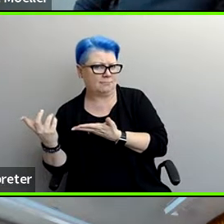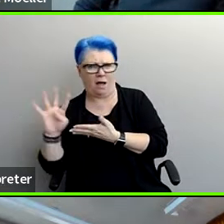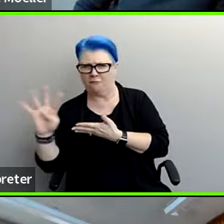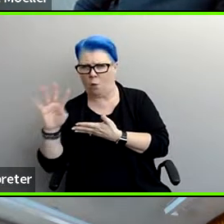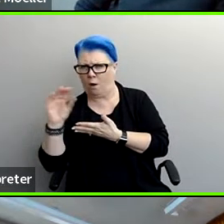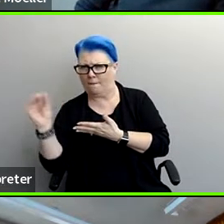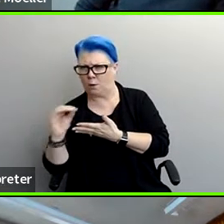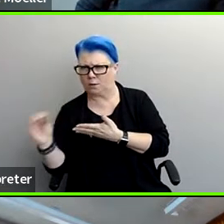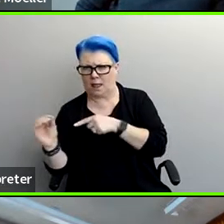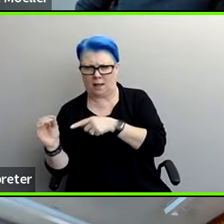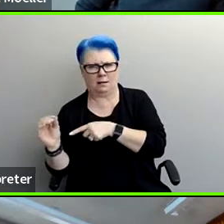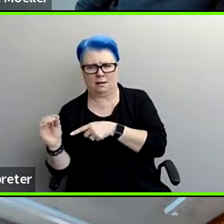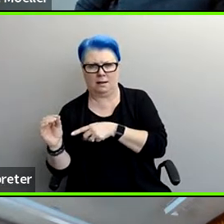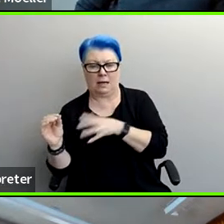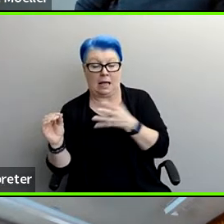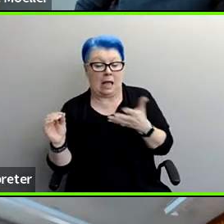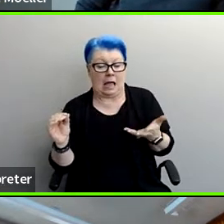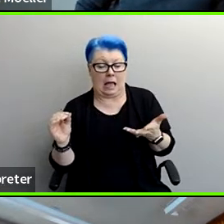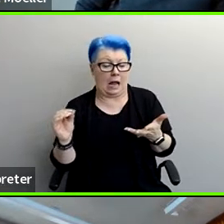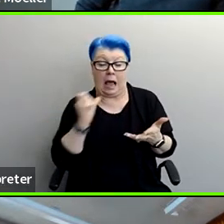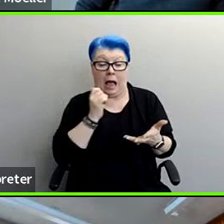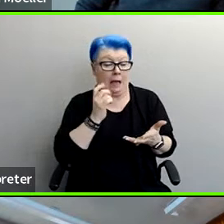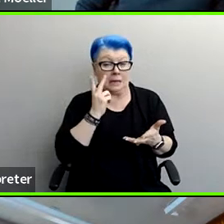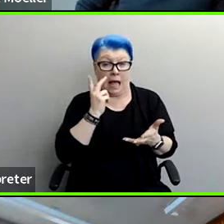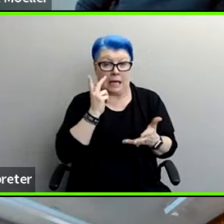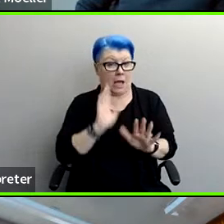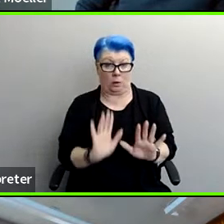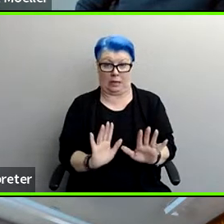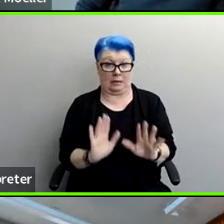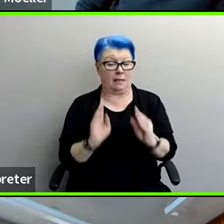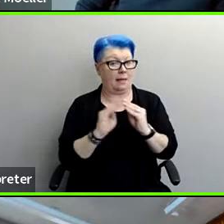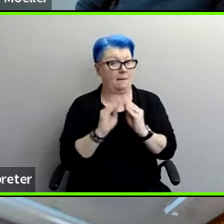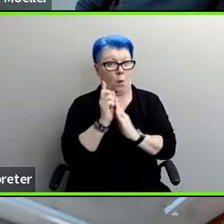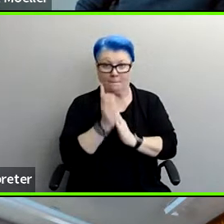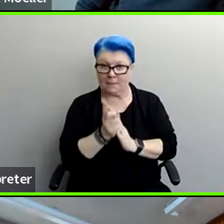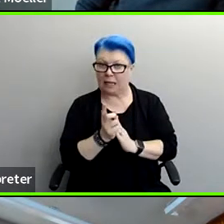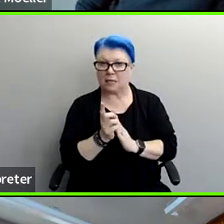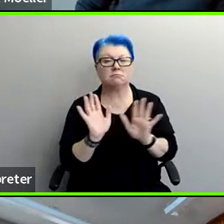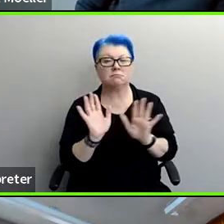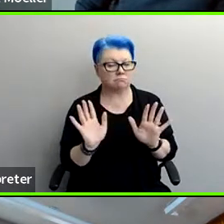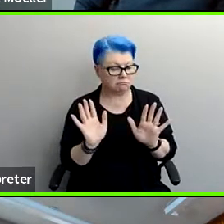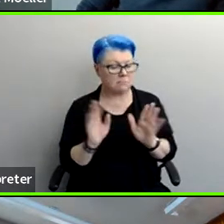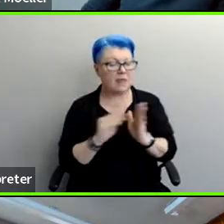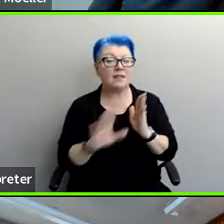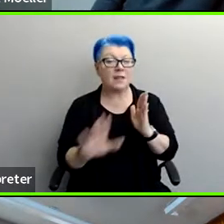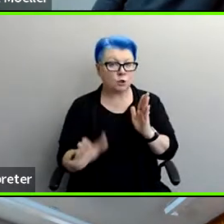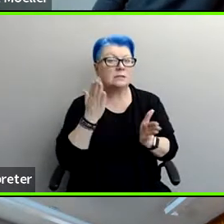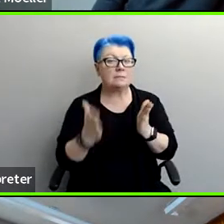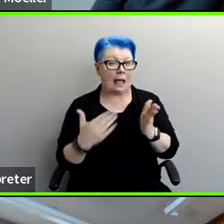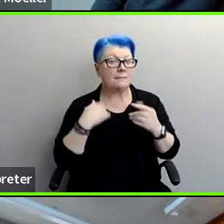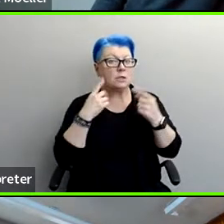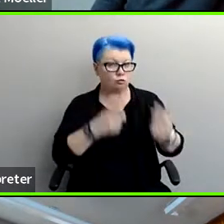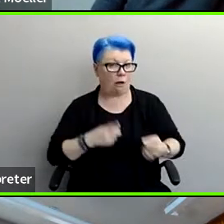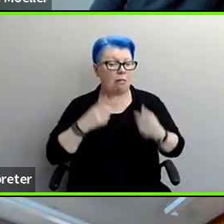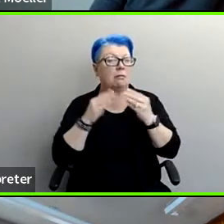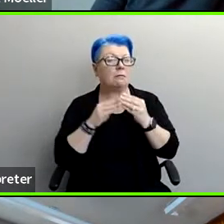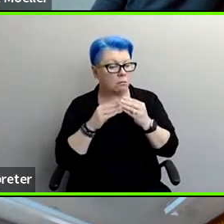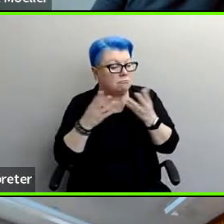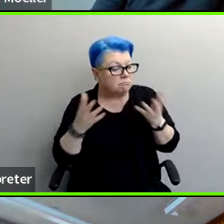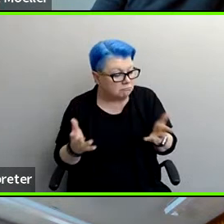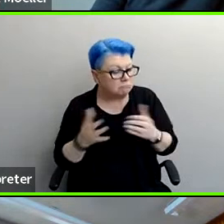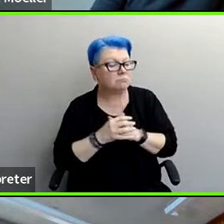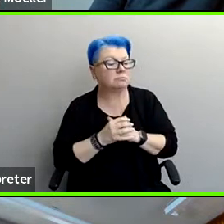That's just something, and I'm not doubting that there's more minutes, the students might have more difficulties.